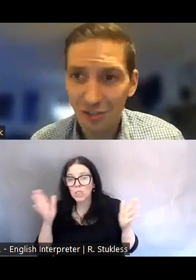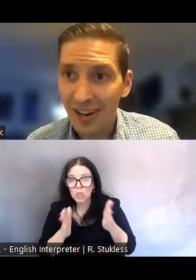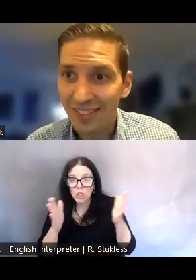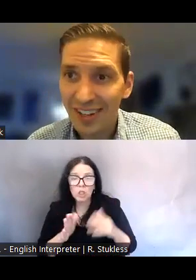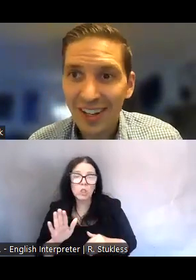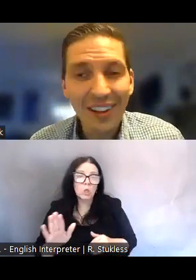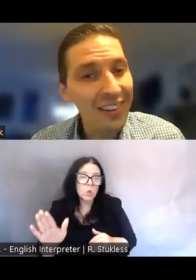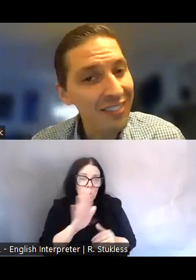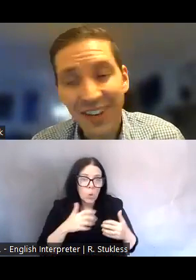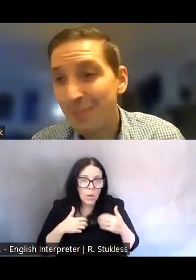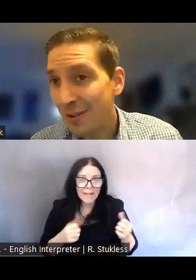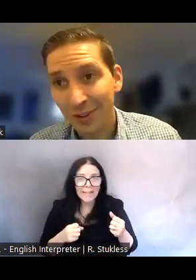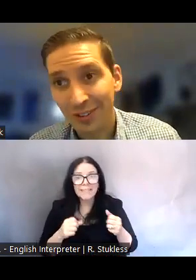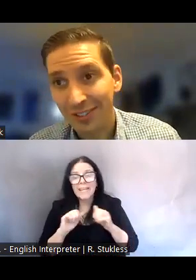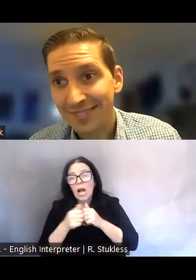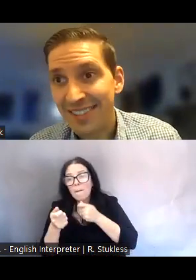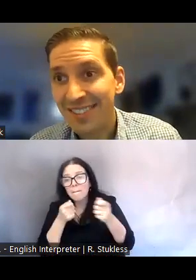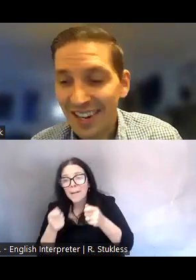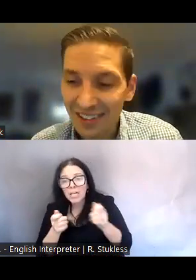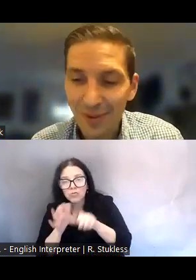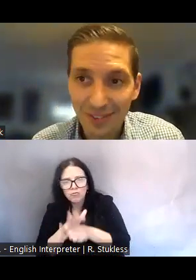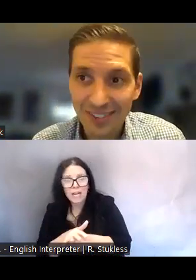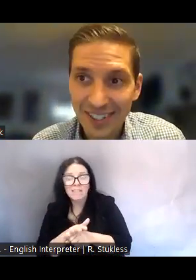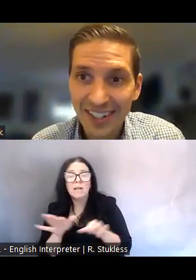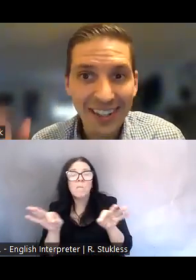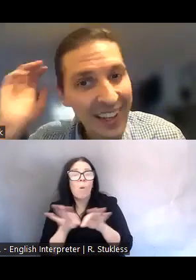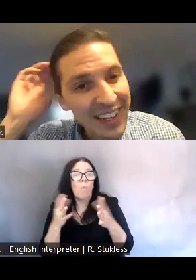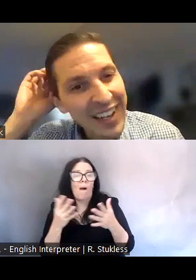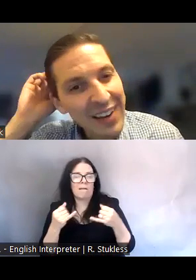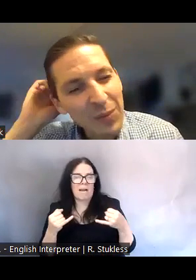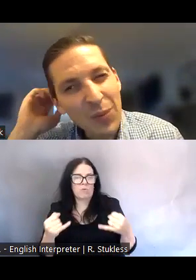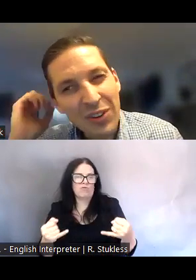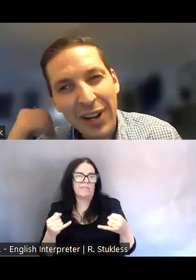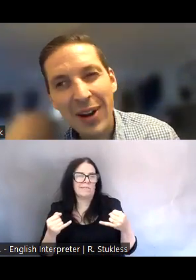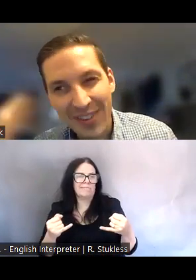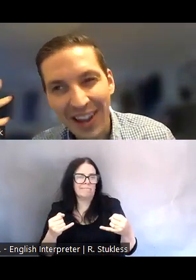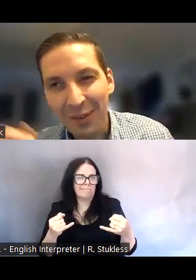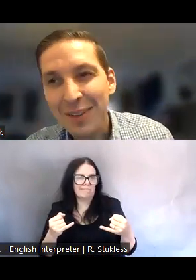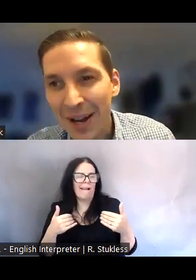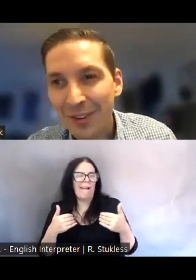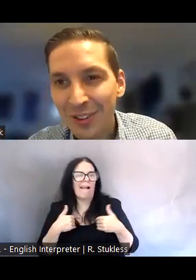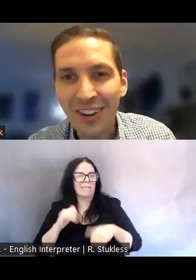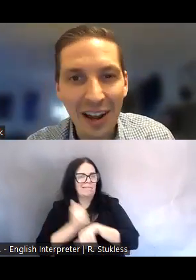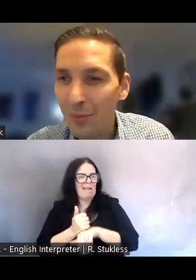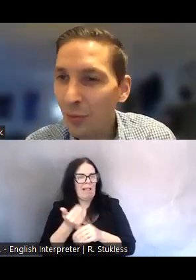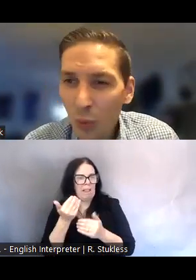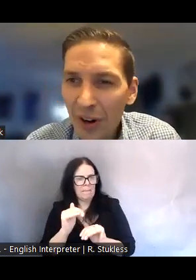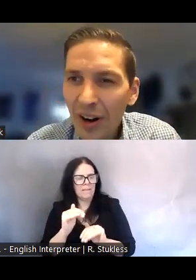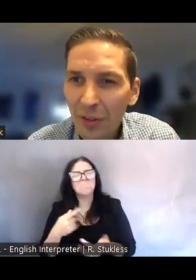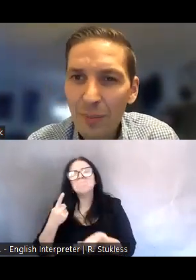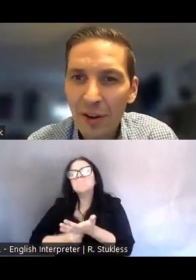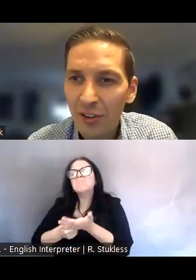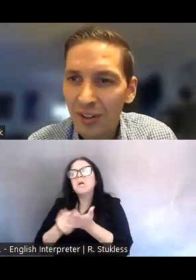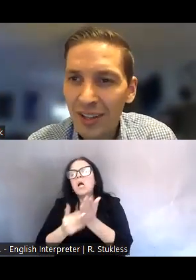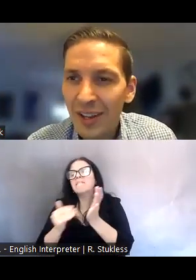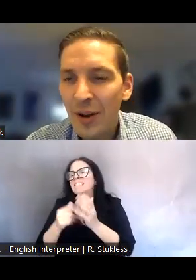managing stress is setting boundaries and setting limits. And again, we talk about having healthy boundaries and health limits. Well, what